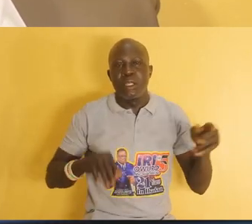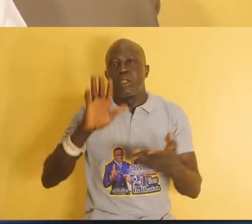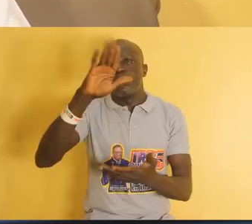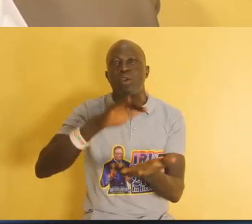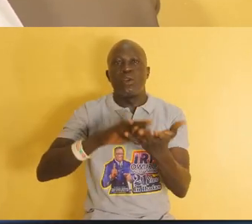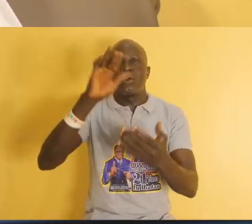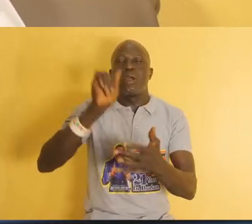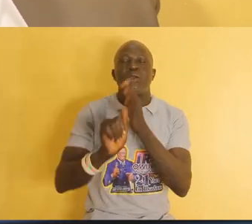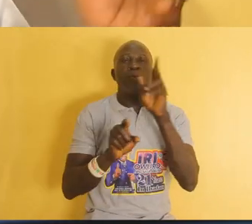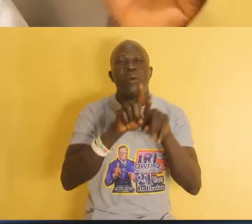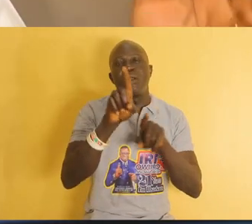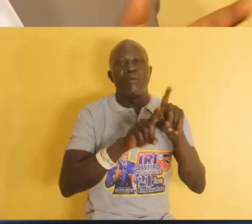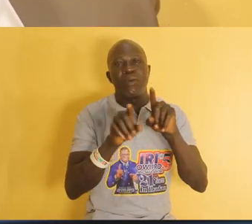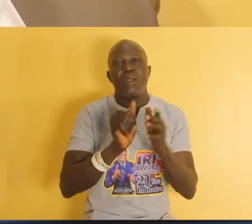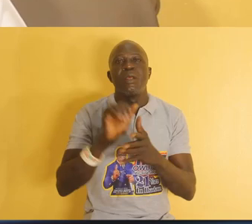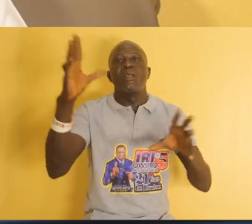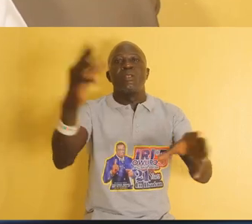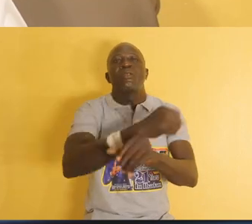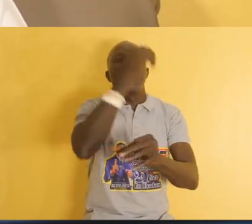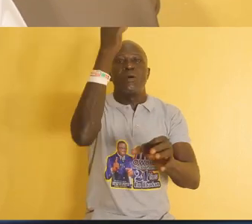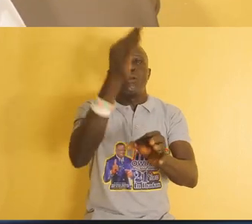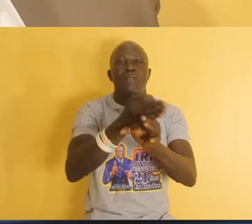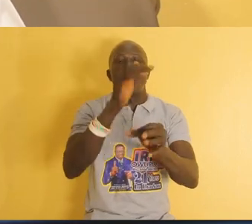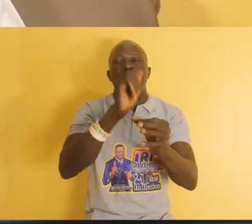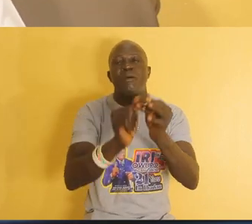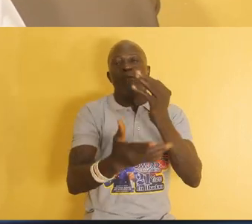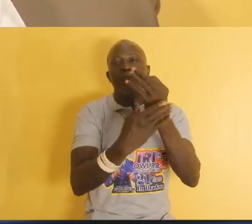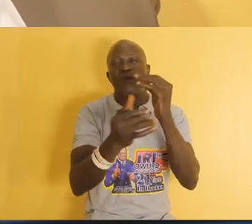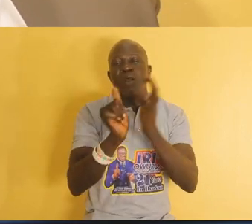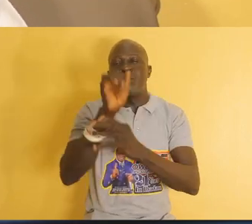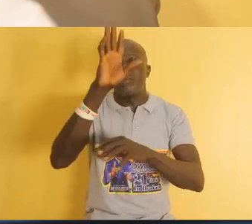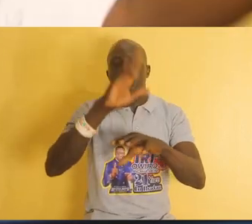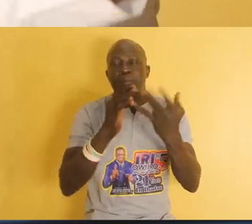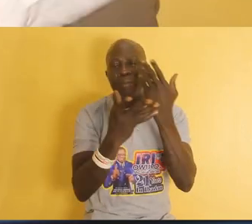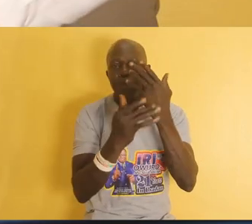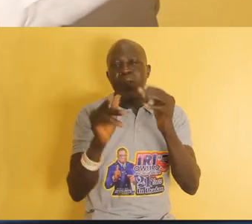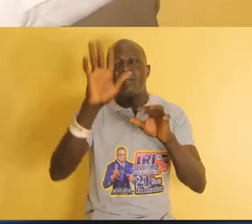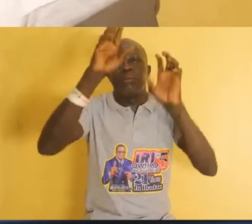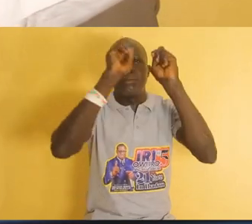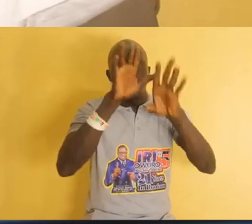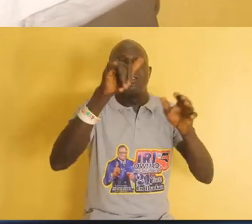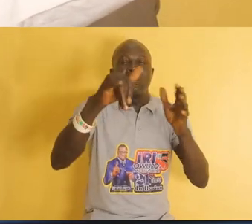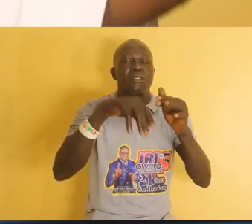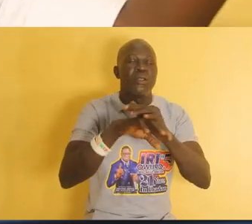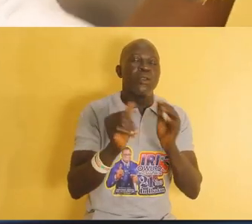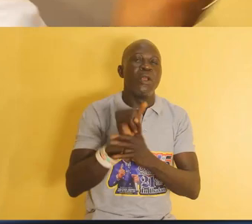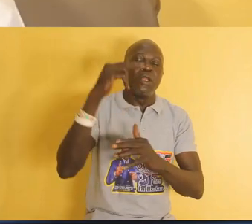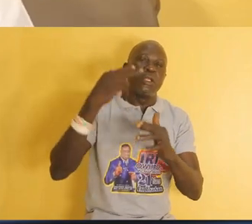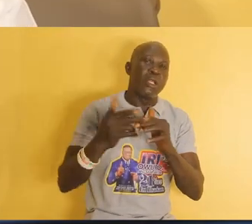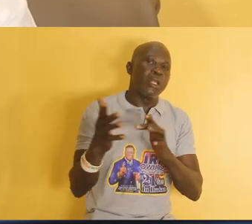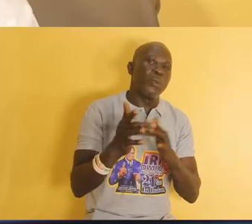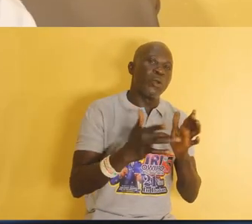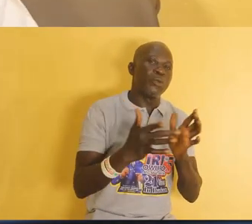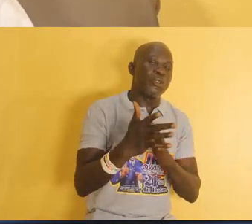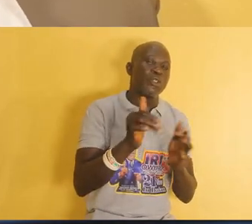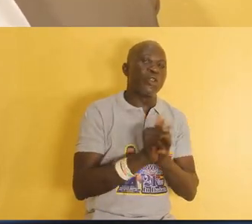re a jade amen apere baboda your symbol of faith mo fe bless I want to bless you mo ran owo olora ti agbara loru ko